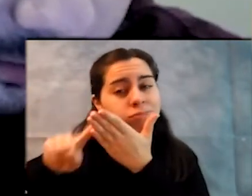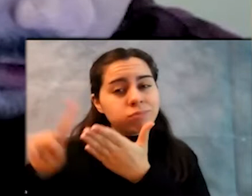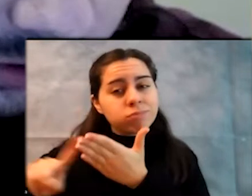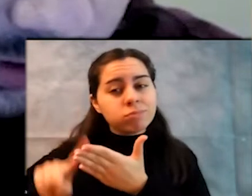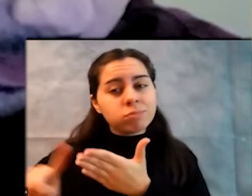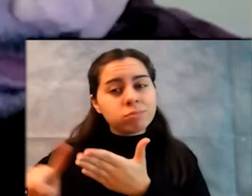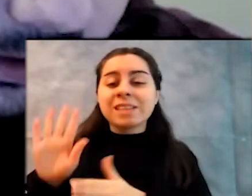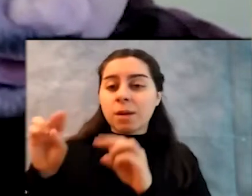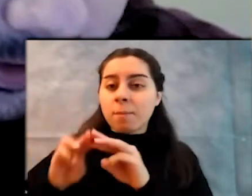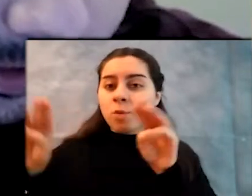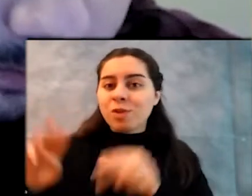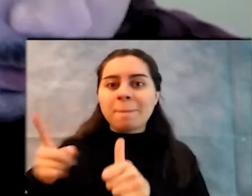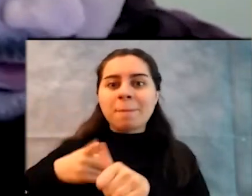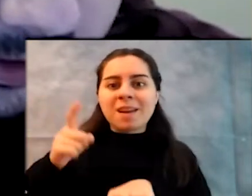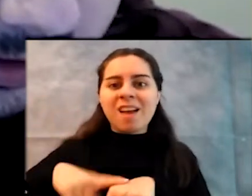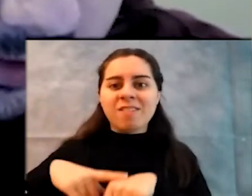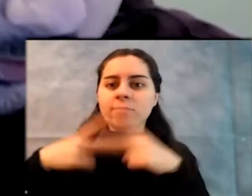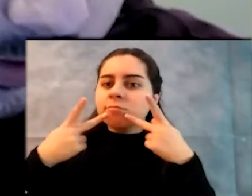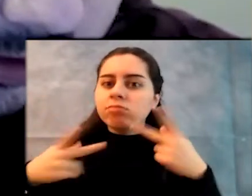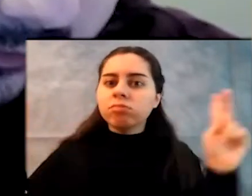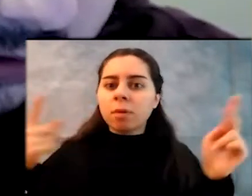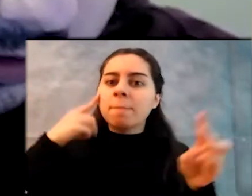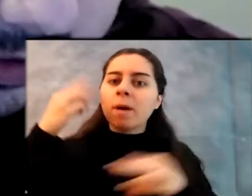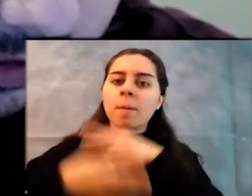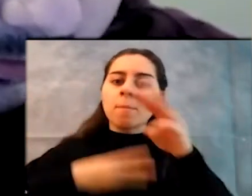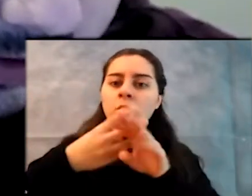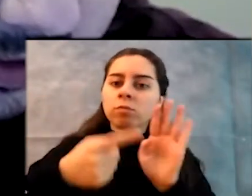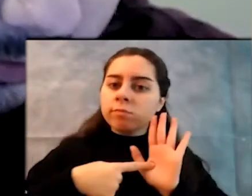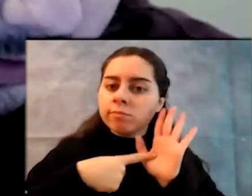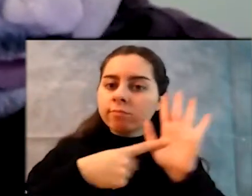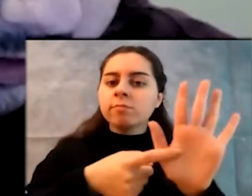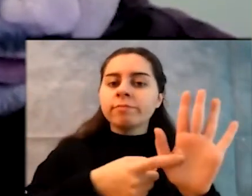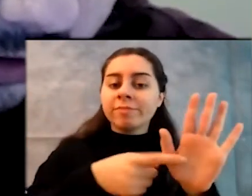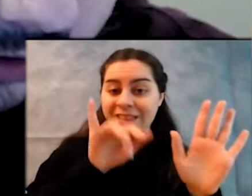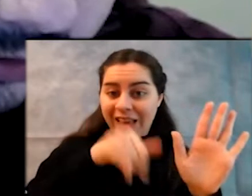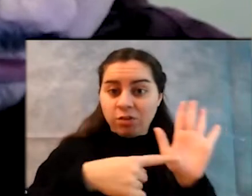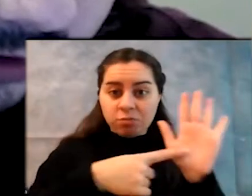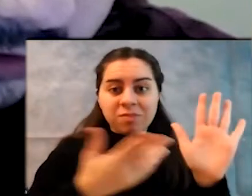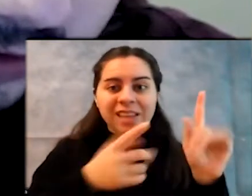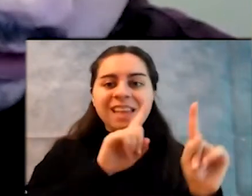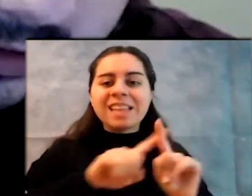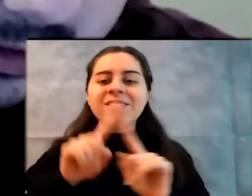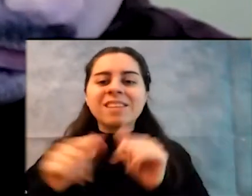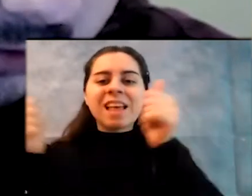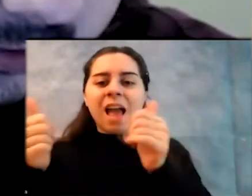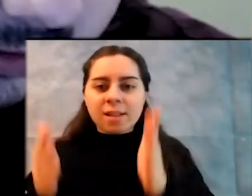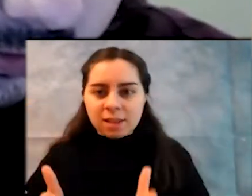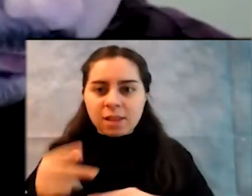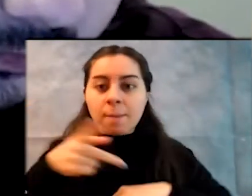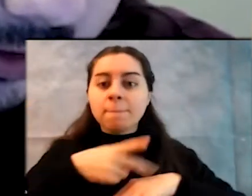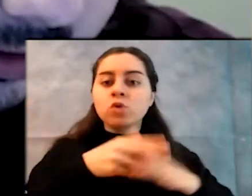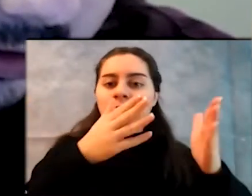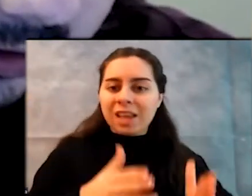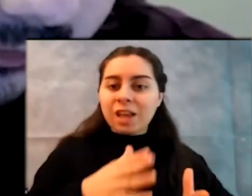nationwide exhibition and publication exploring the diverse landscape of contemporary Latinx artists working in the United States and Puerto